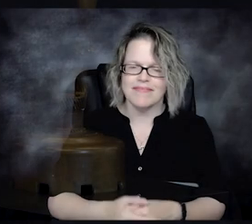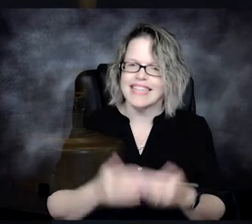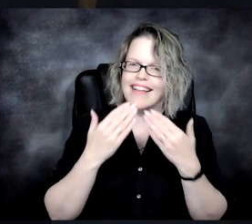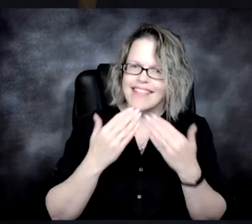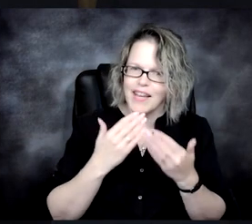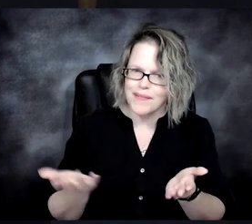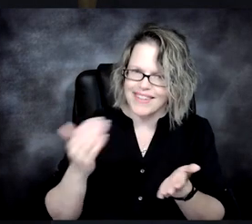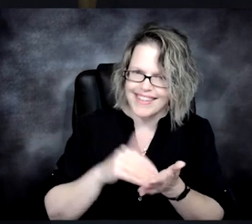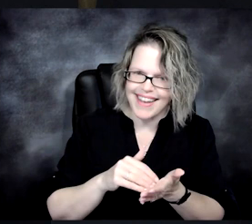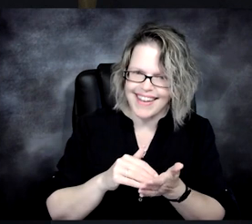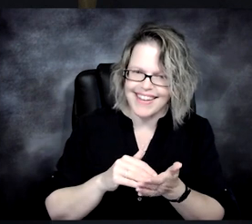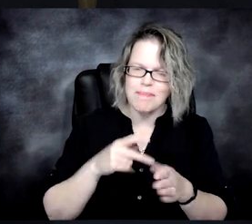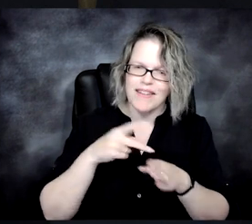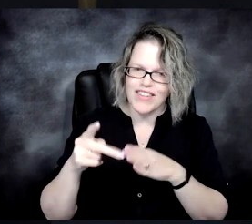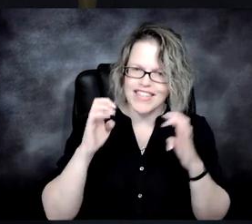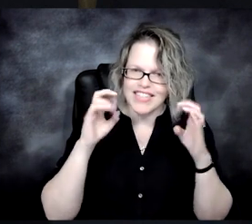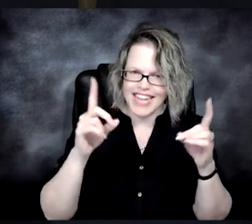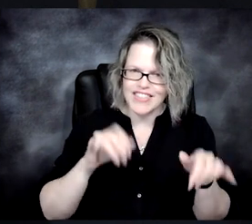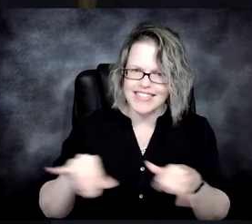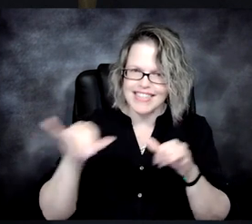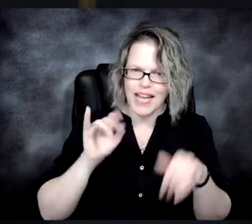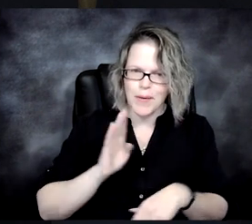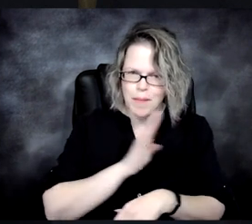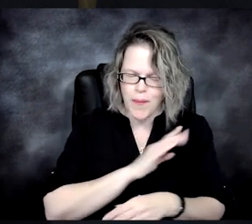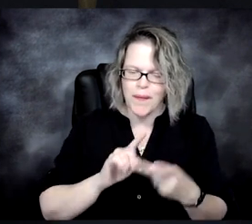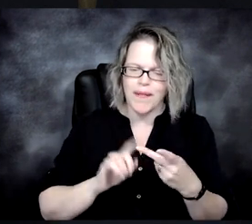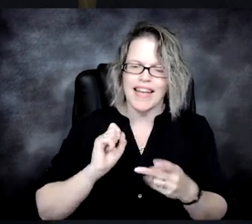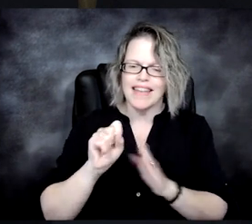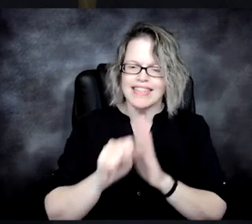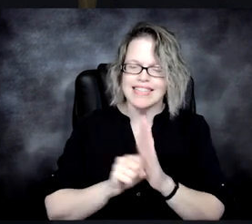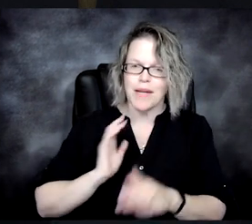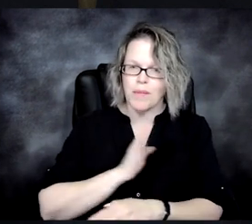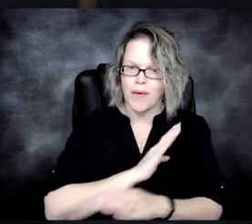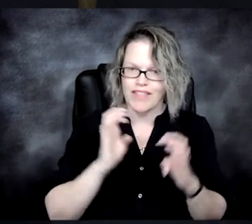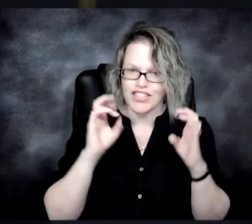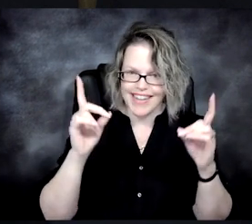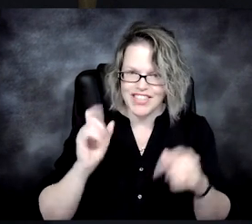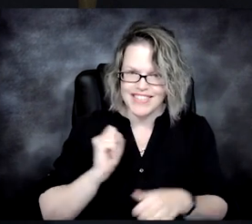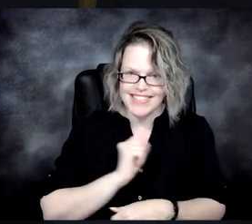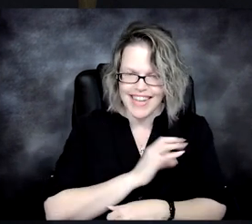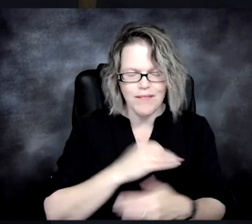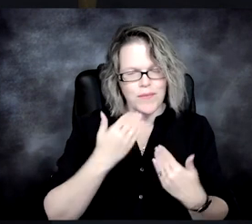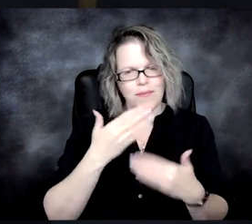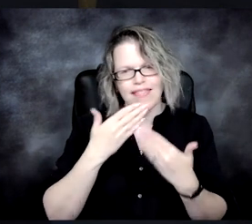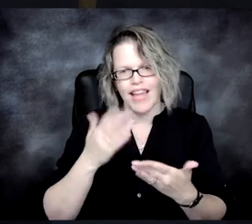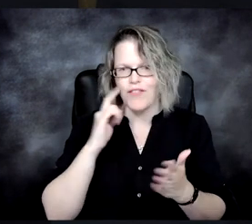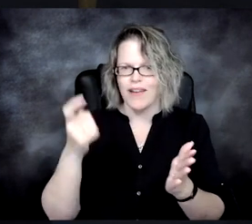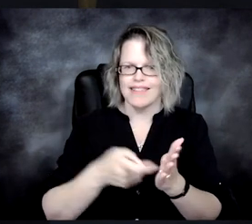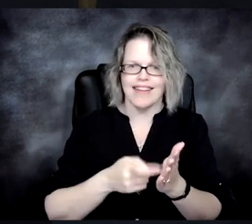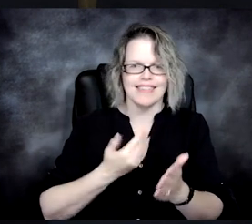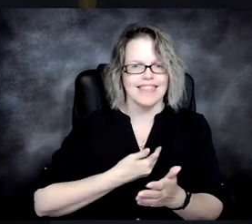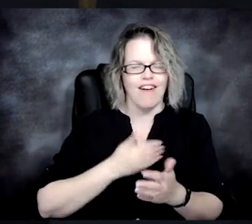Thank you again to our Professional Educator Standards Board and our State Board of Education staff and board members. Really appreciate you recognizing our awesome